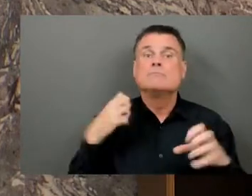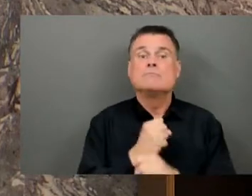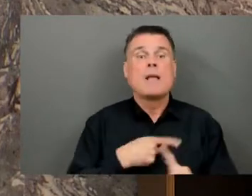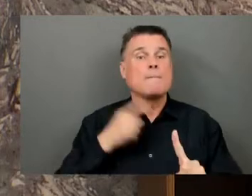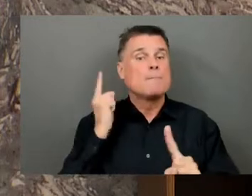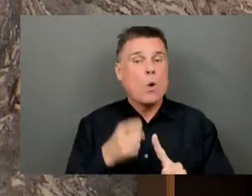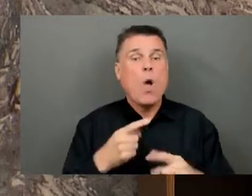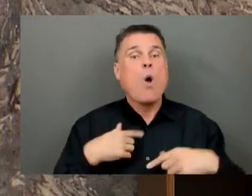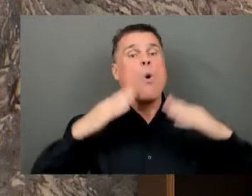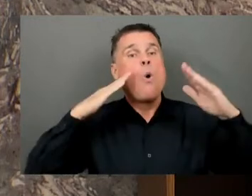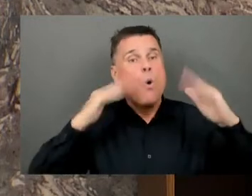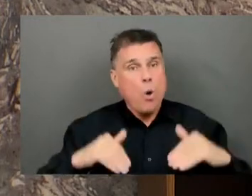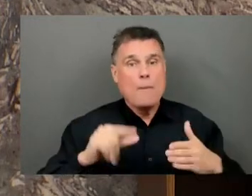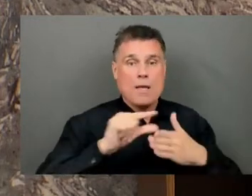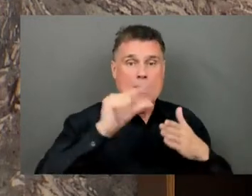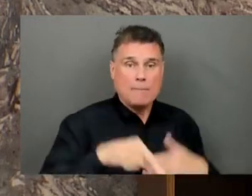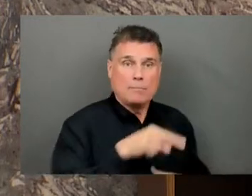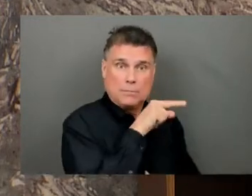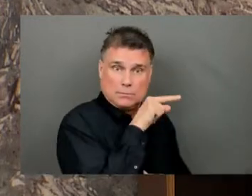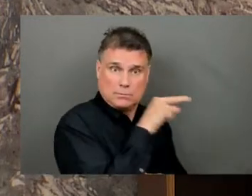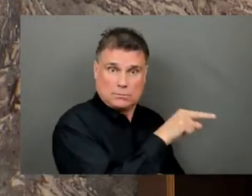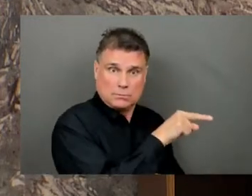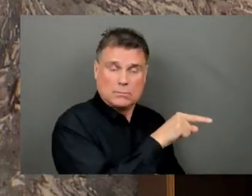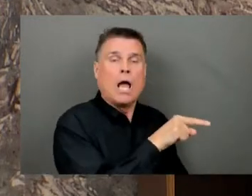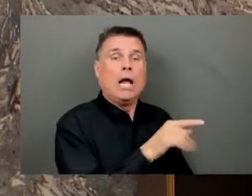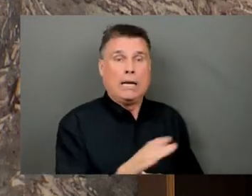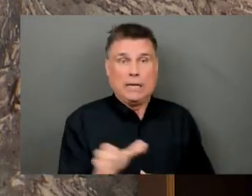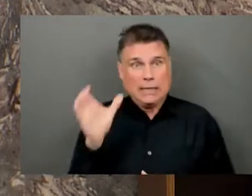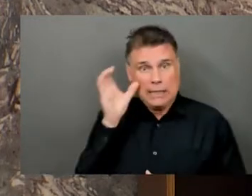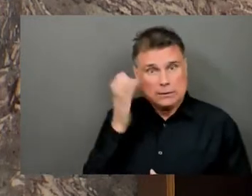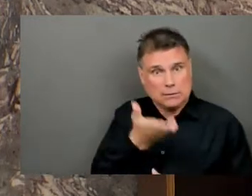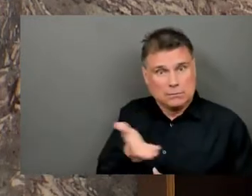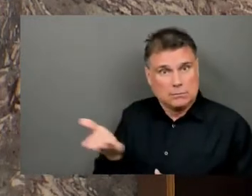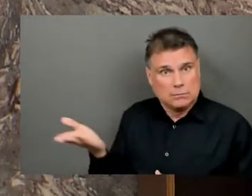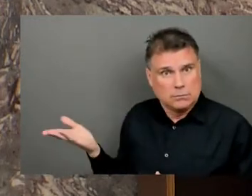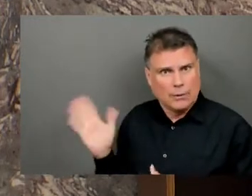frankly, interventions from all opposition parties,